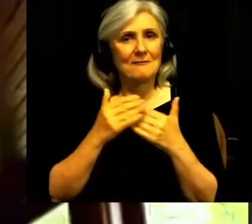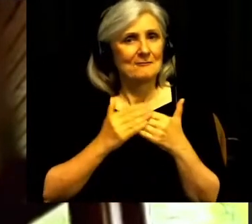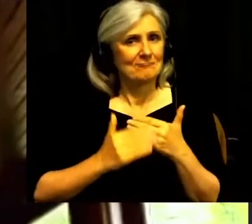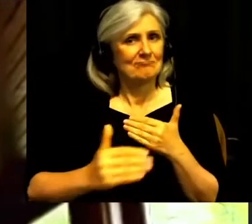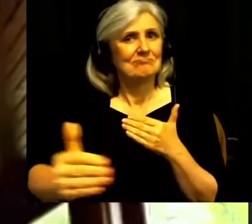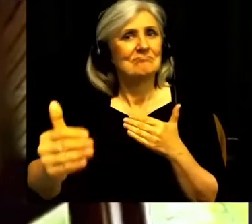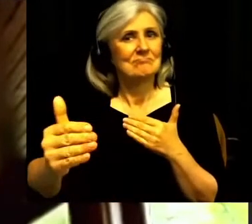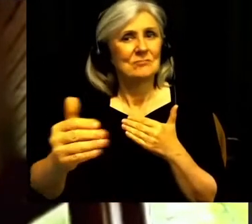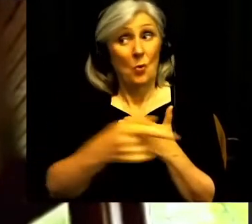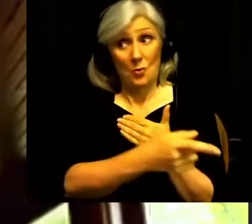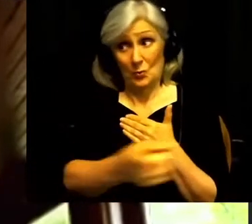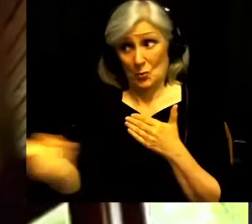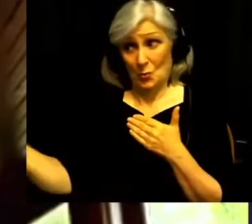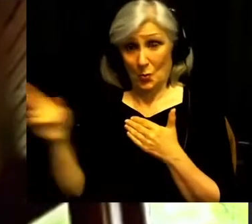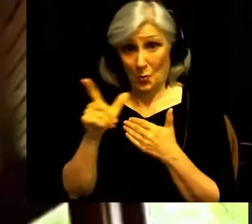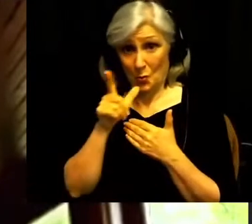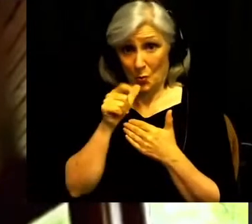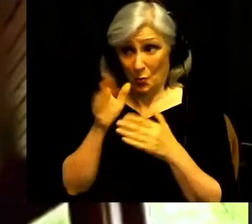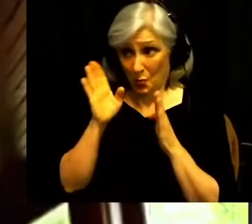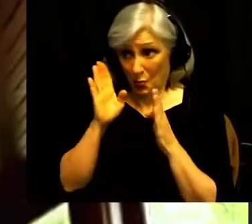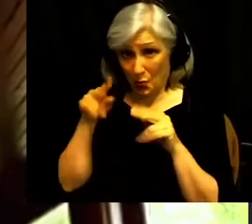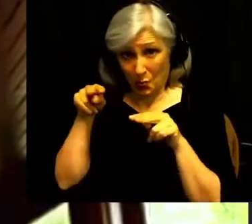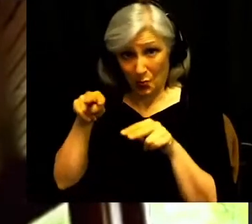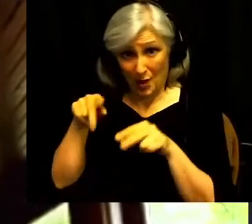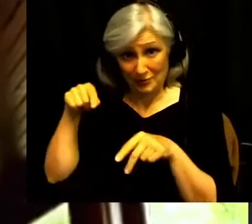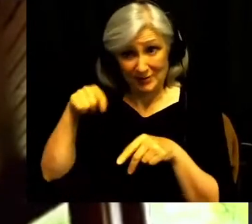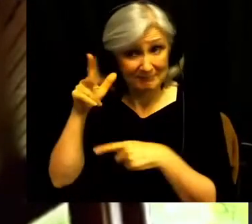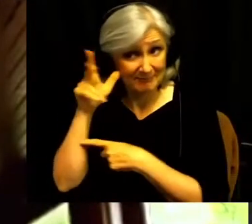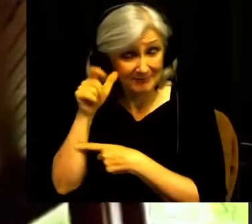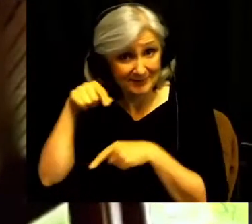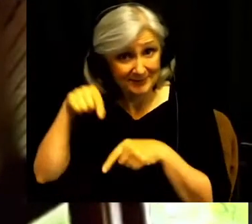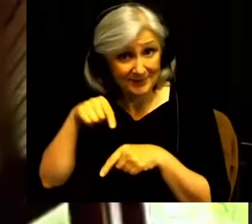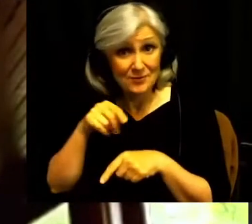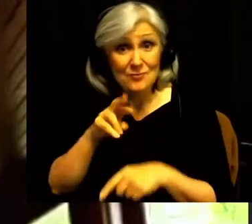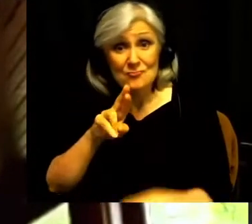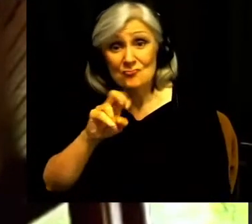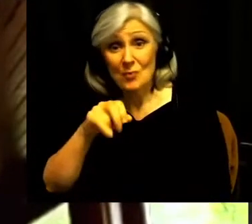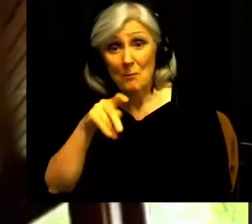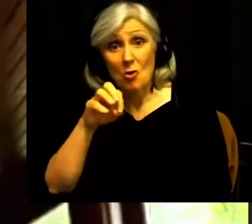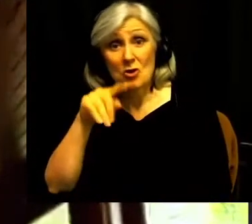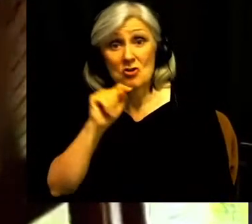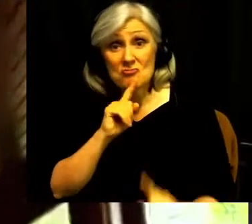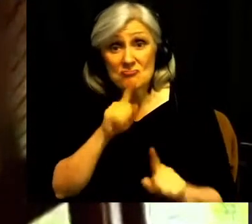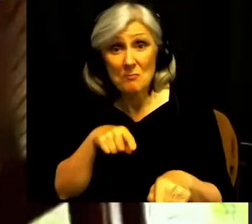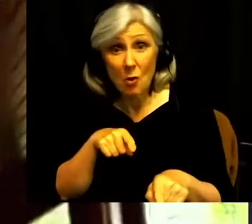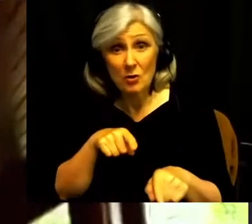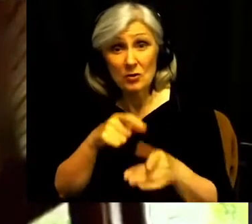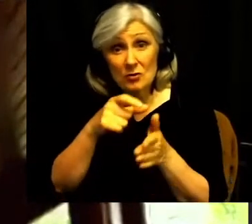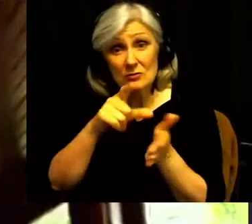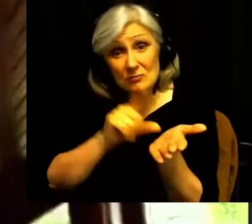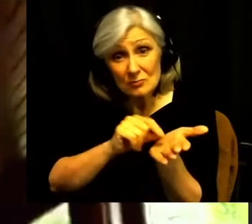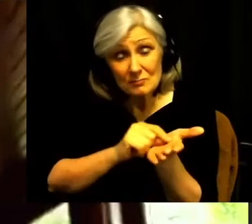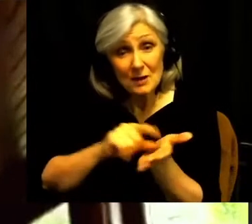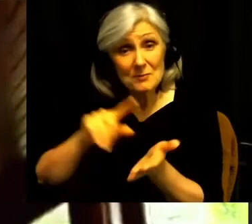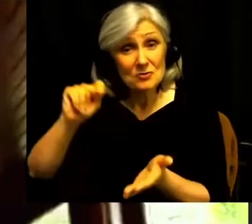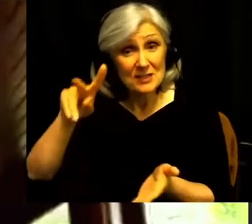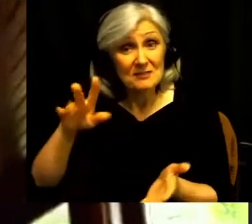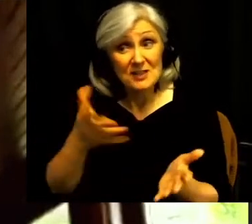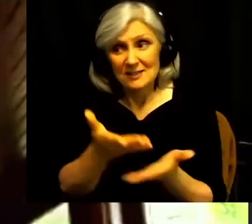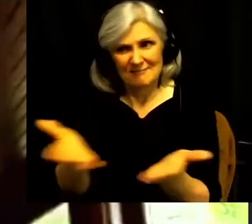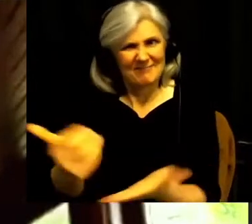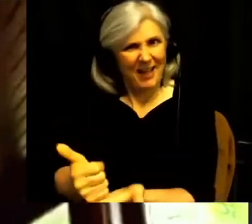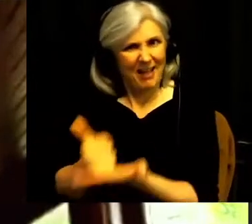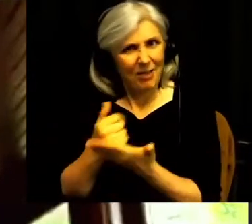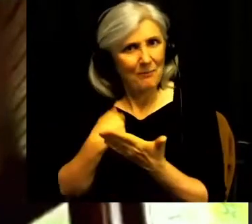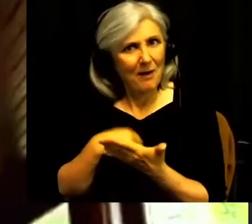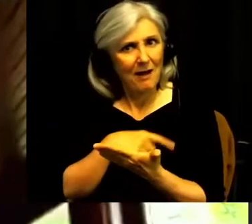highly safe. That's the work that remains to be done. Is we've got good supply of vaccine. We need to